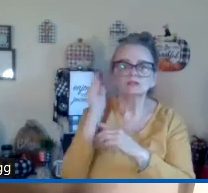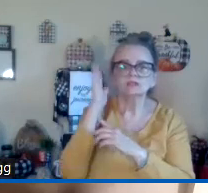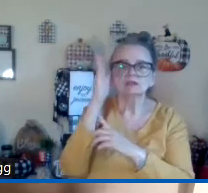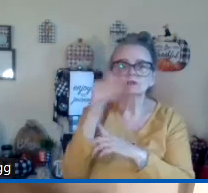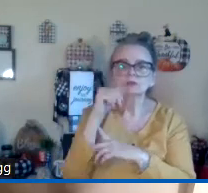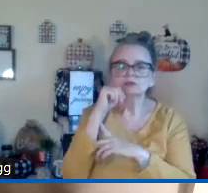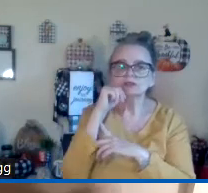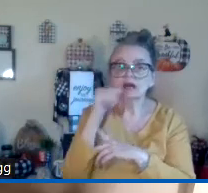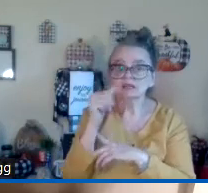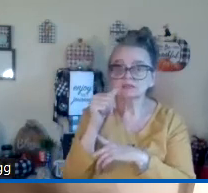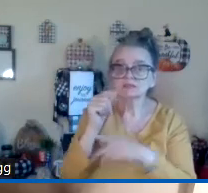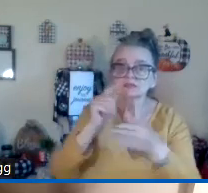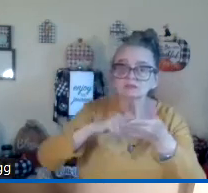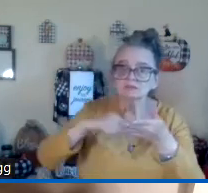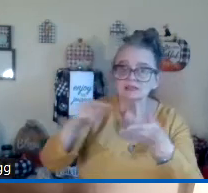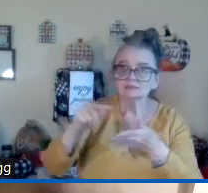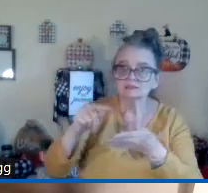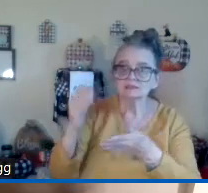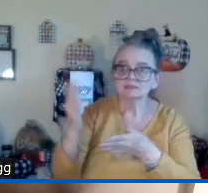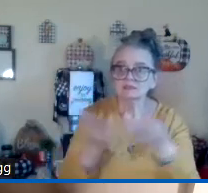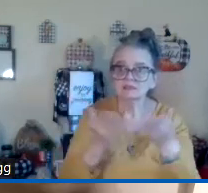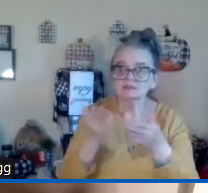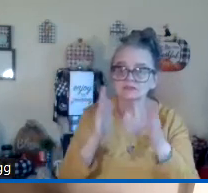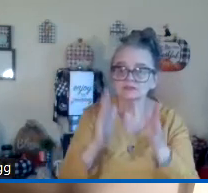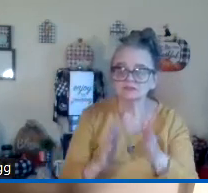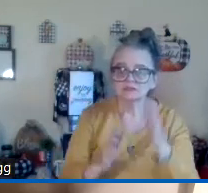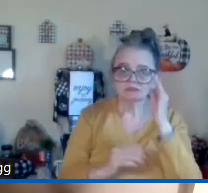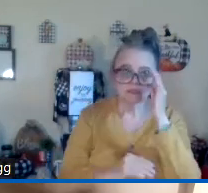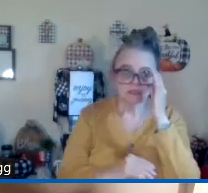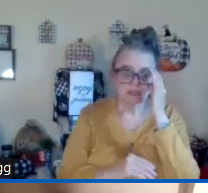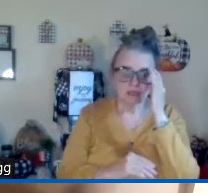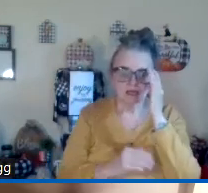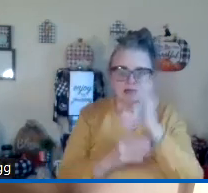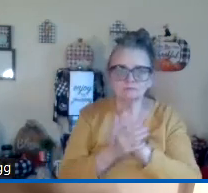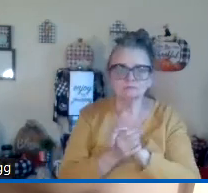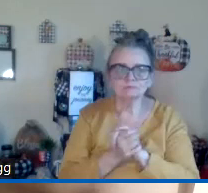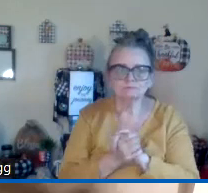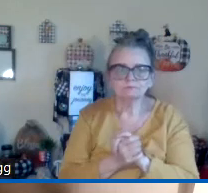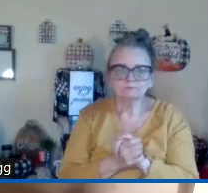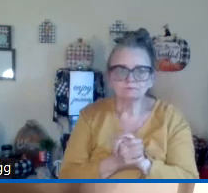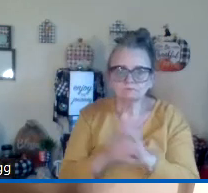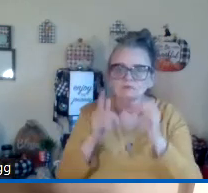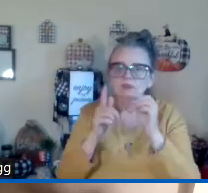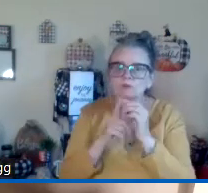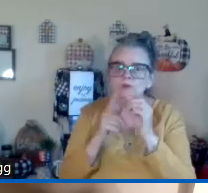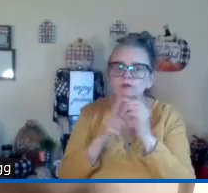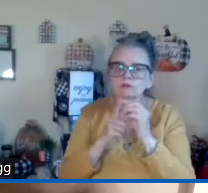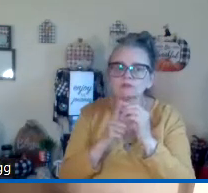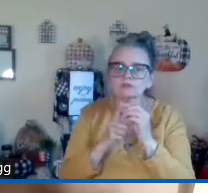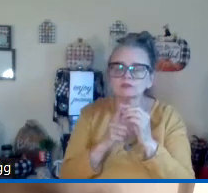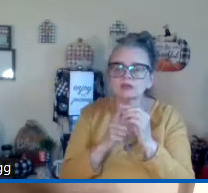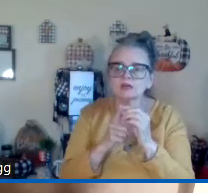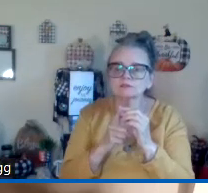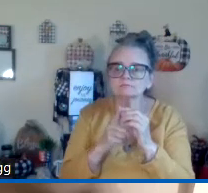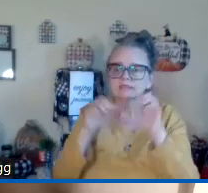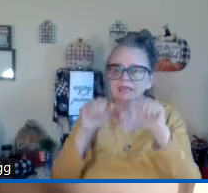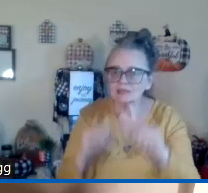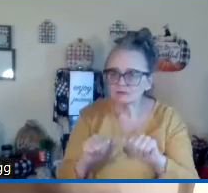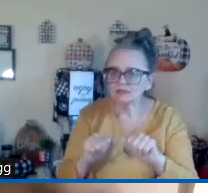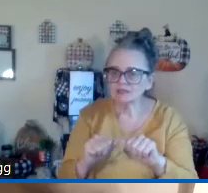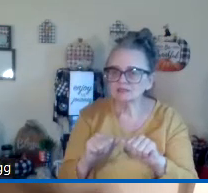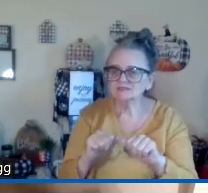addictions, whatever. Just they'll do little things for a little bit. And then greedy people will try